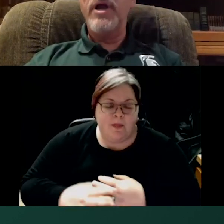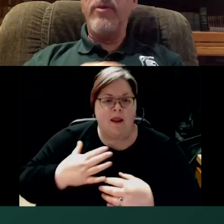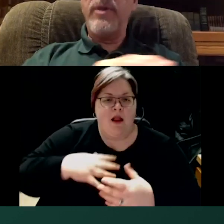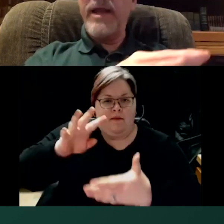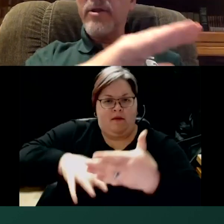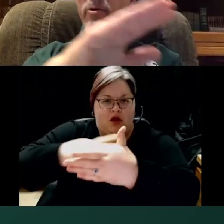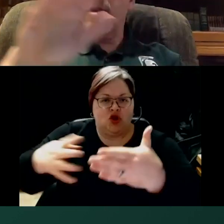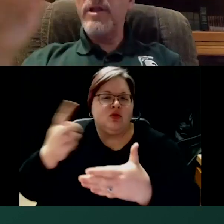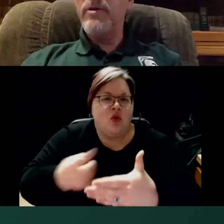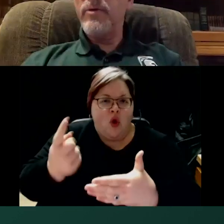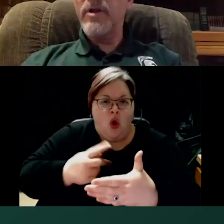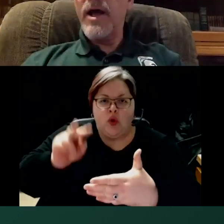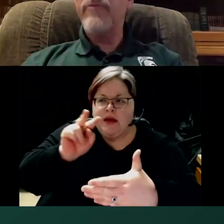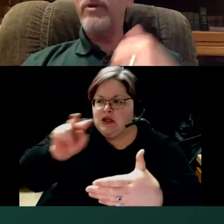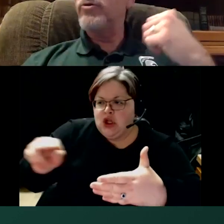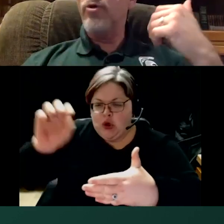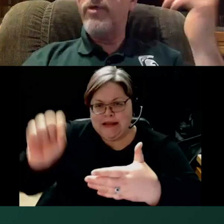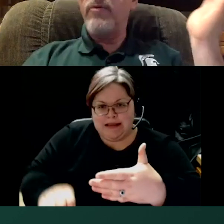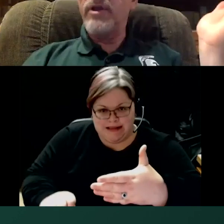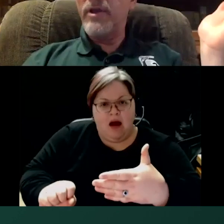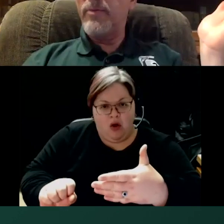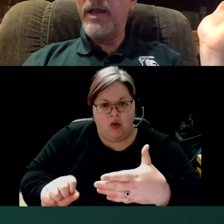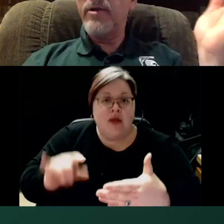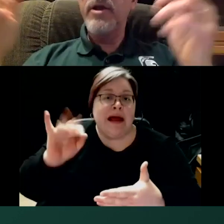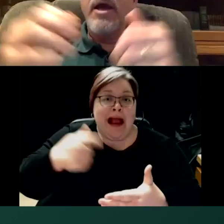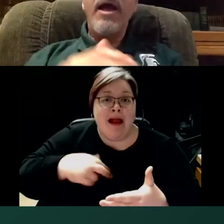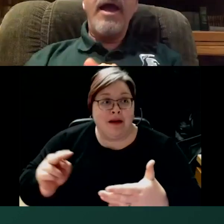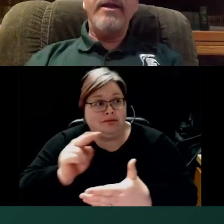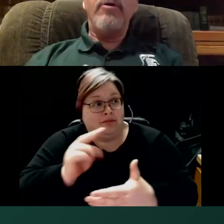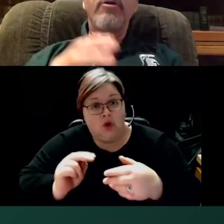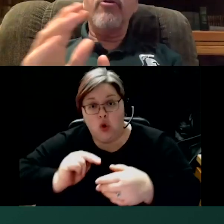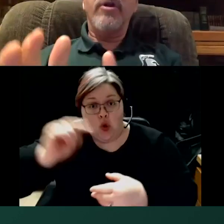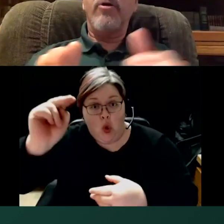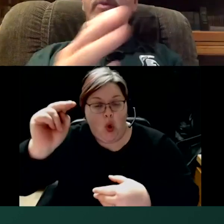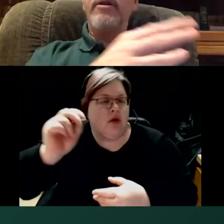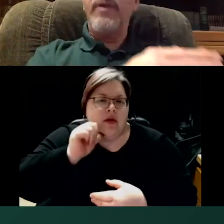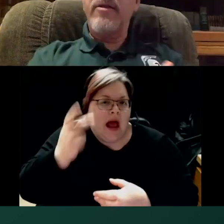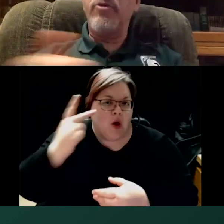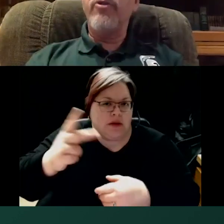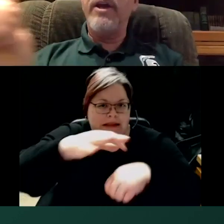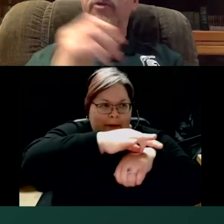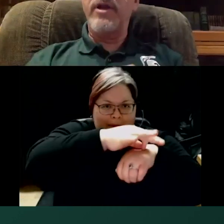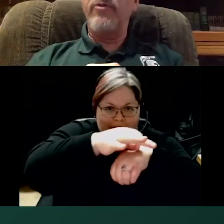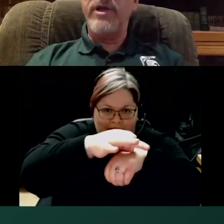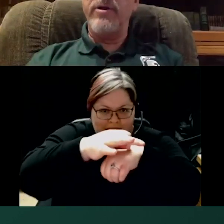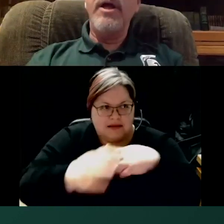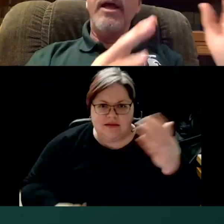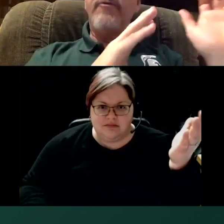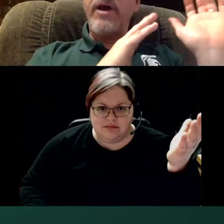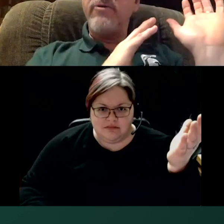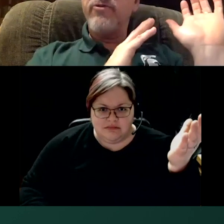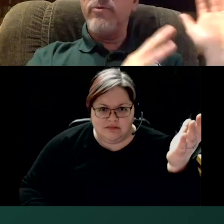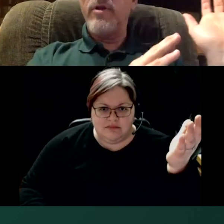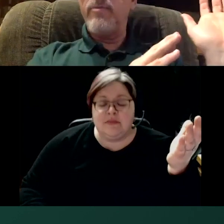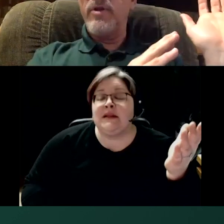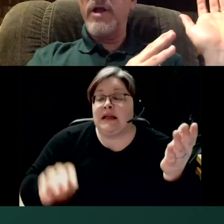shows the planets crossing the sky. If I look north, I wouldn't see the planets. And I also show it south because that's what changes every year. If